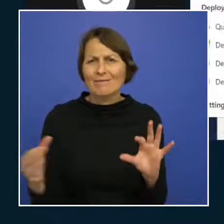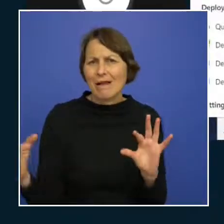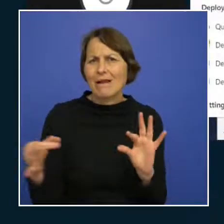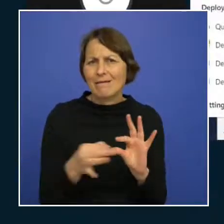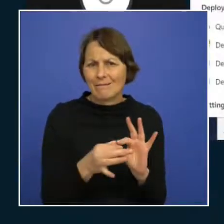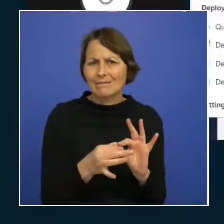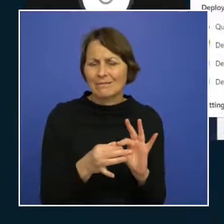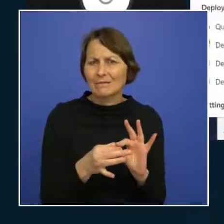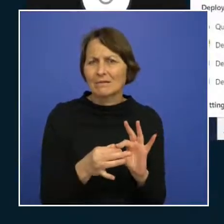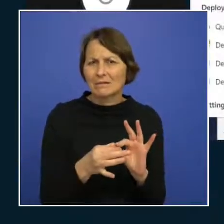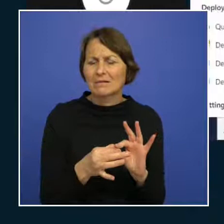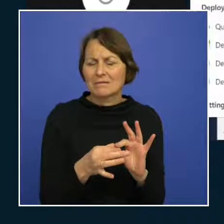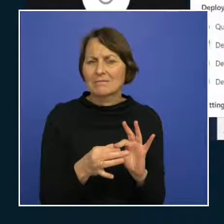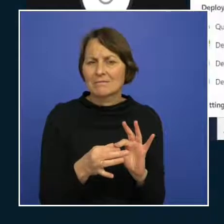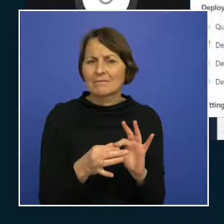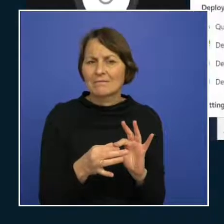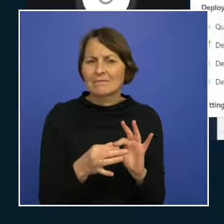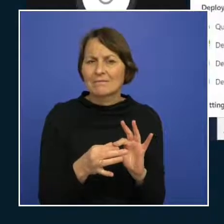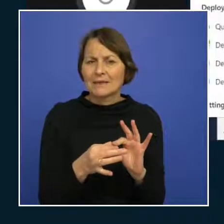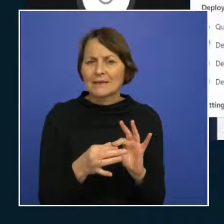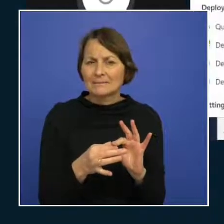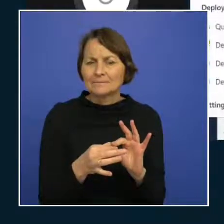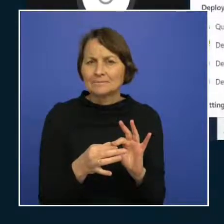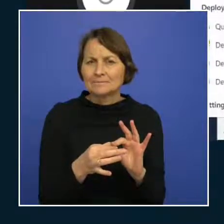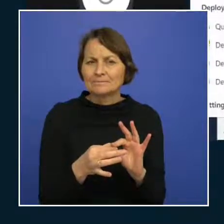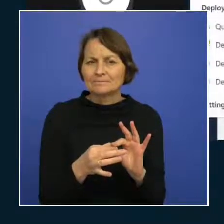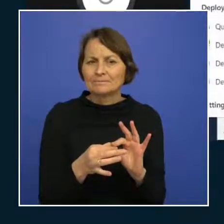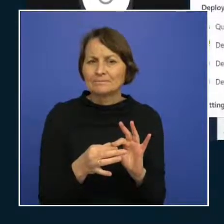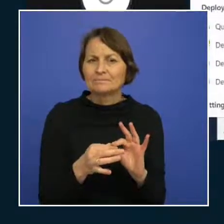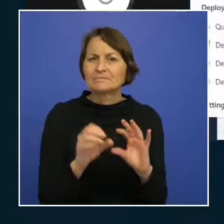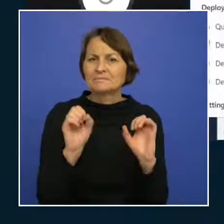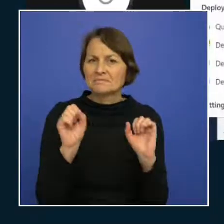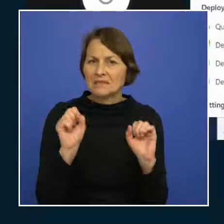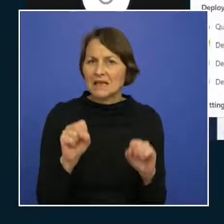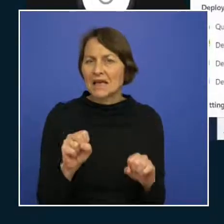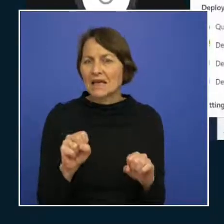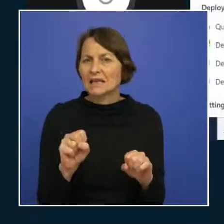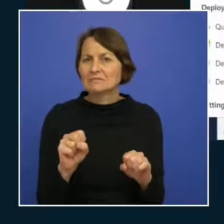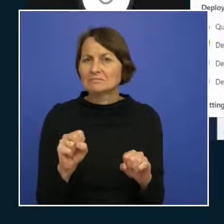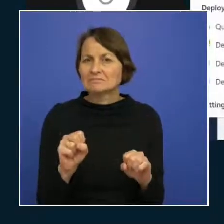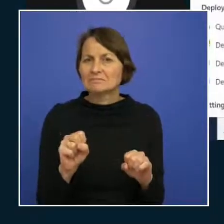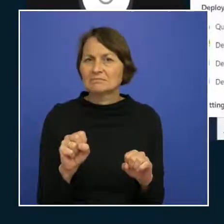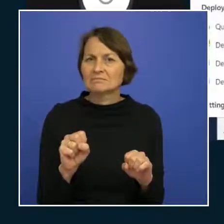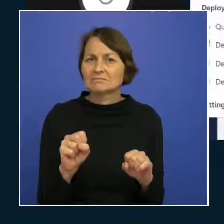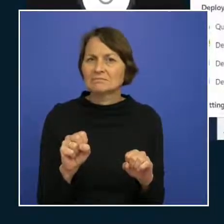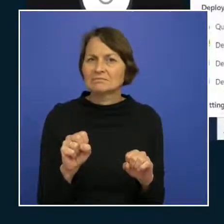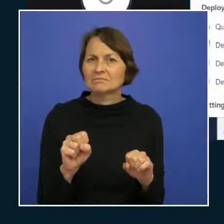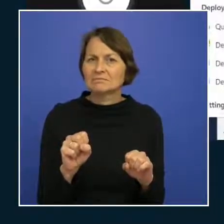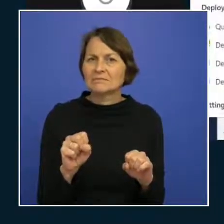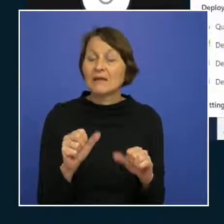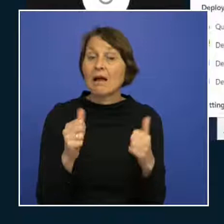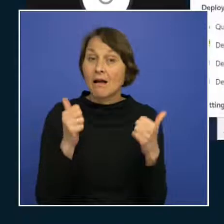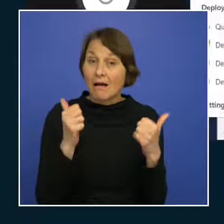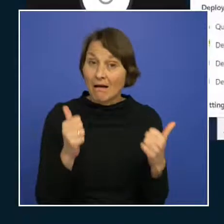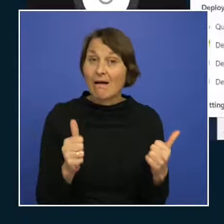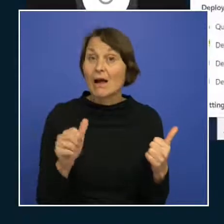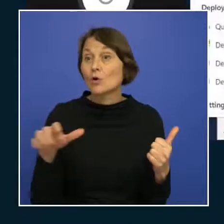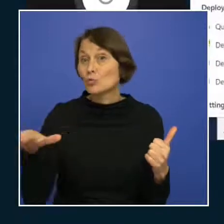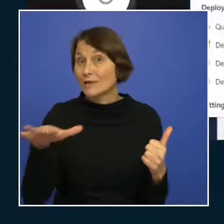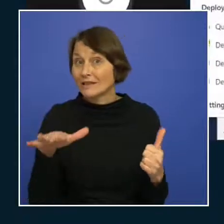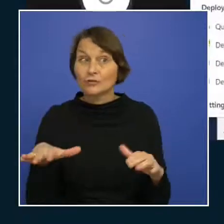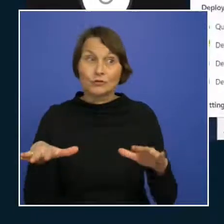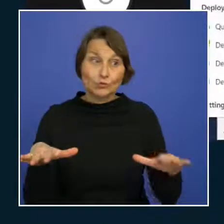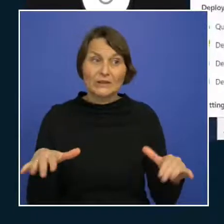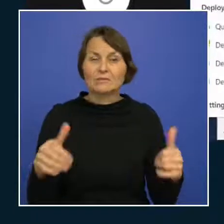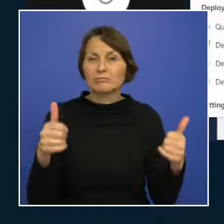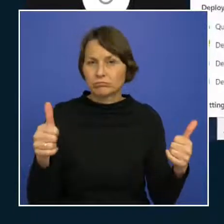help one to be able to find, the right region that should work for him. Do you mind